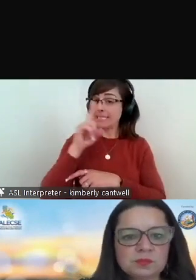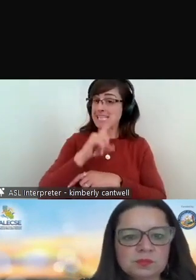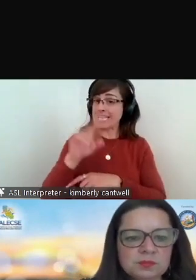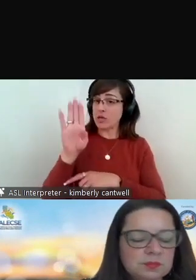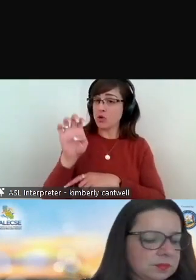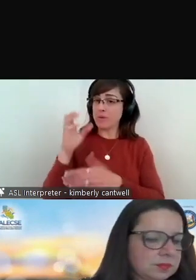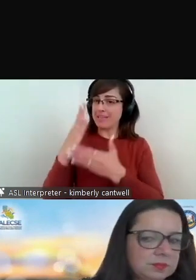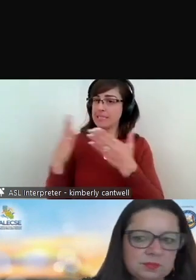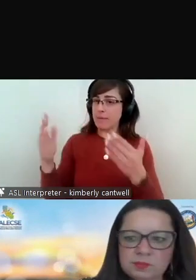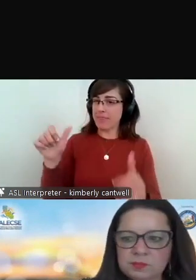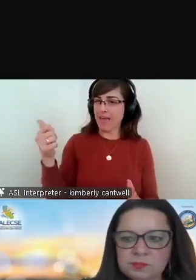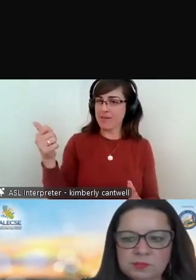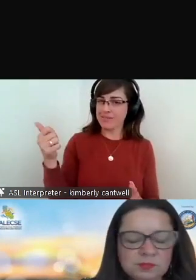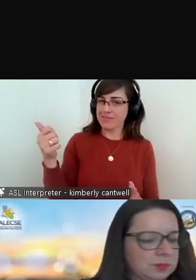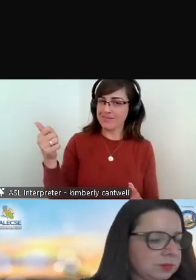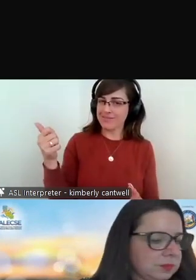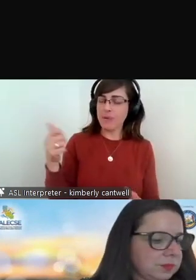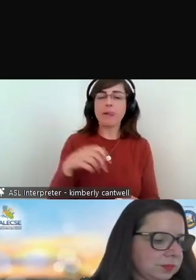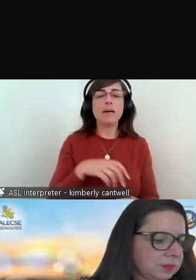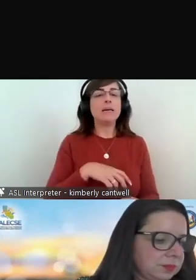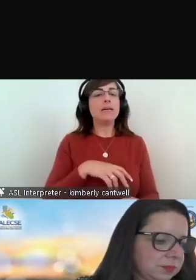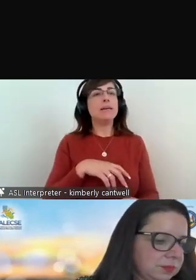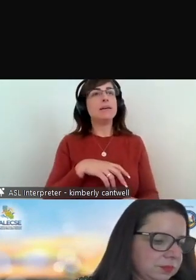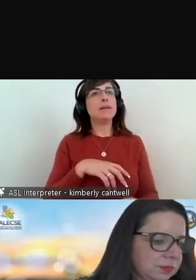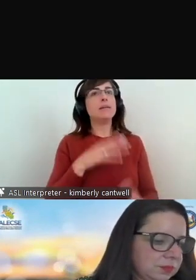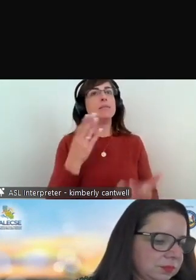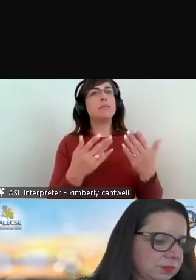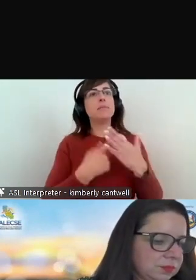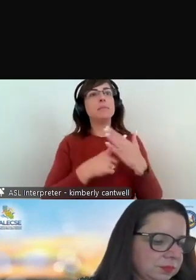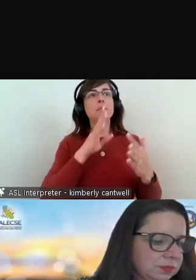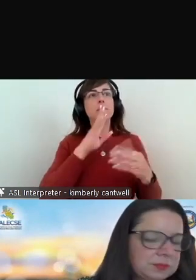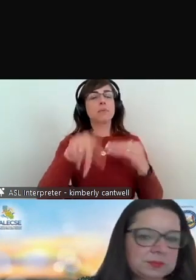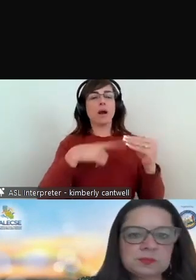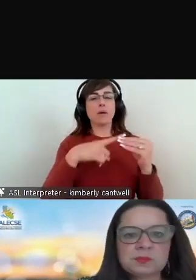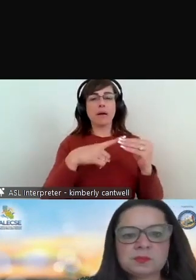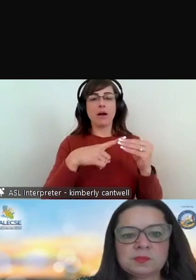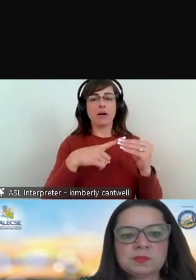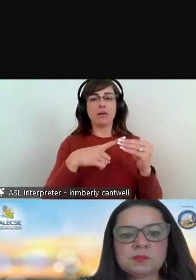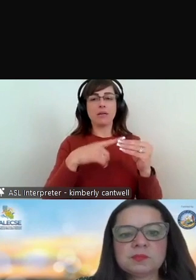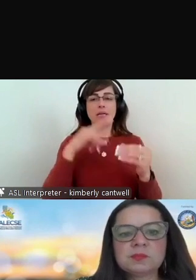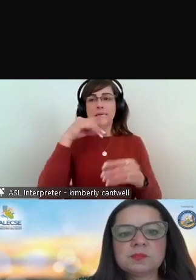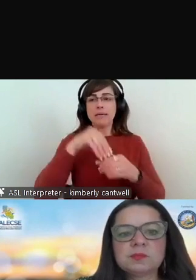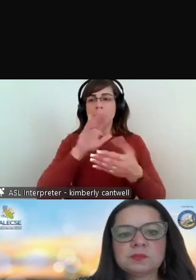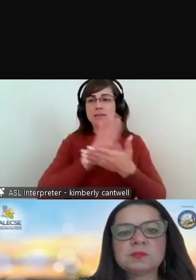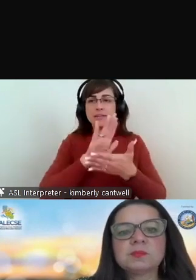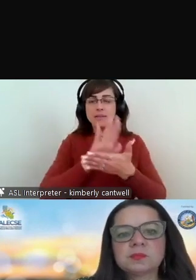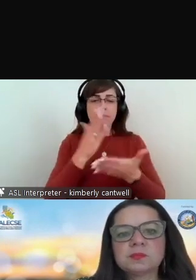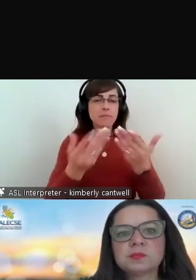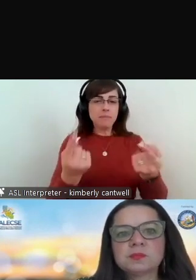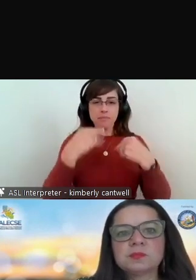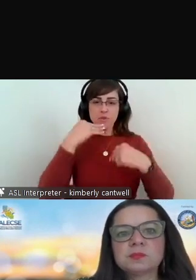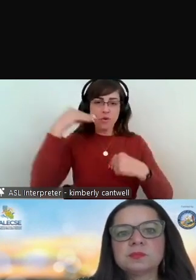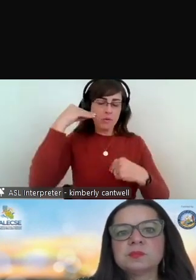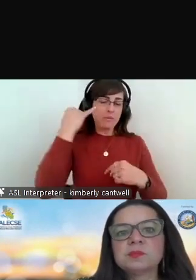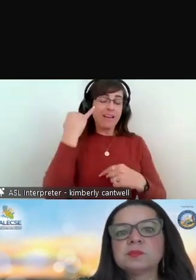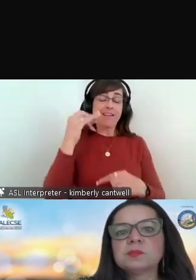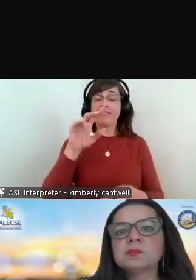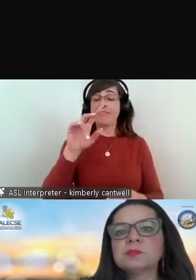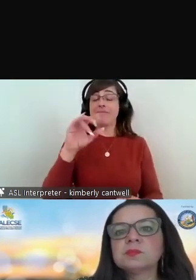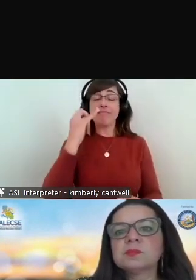be something else. They'll start talking about the kids at school, right? So they may come home if they're in TK